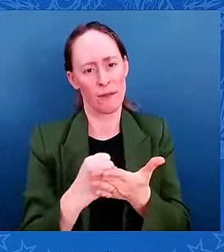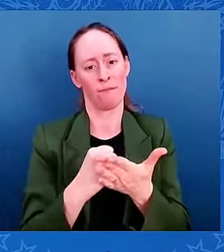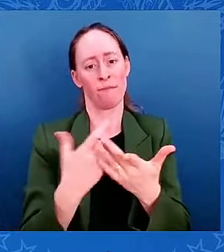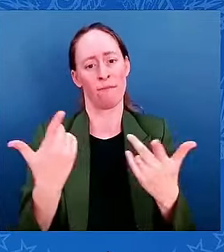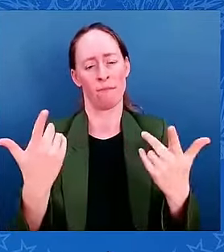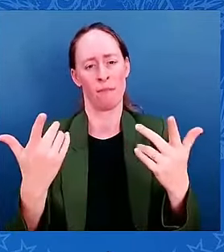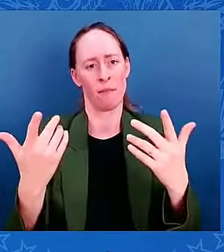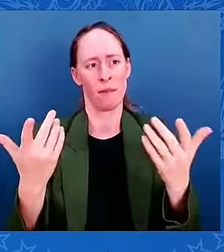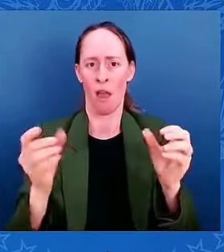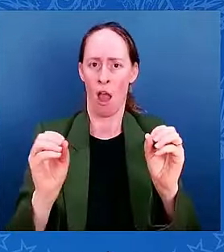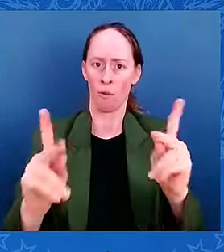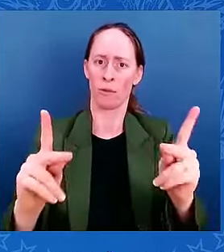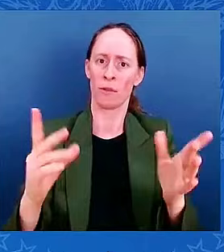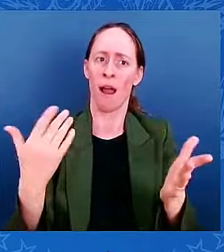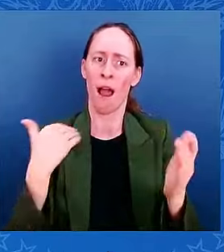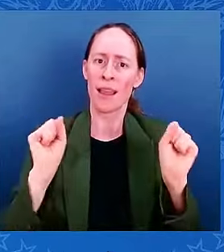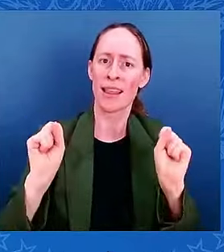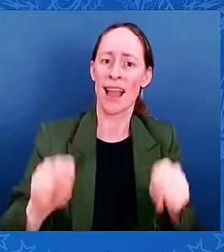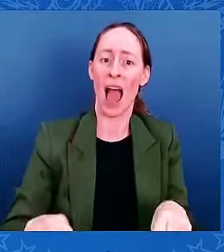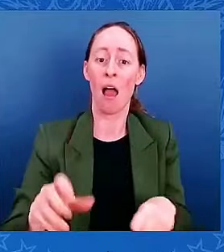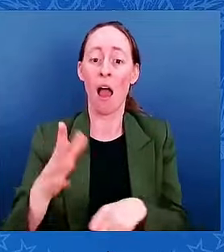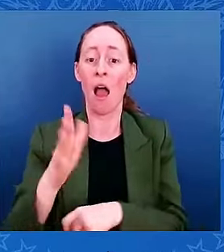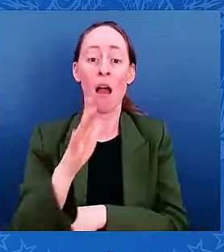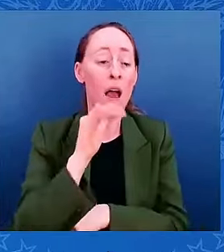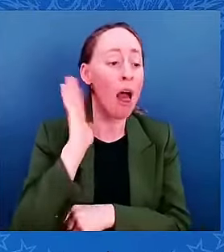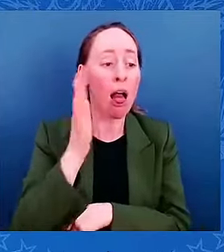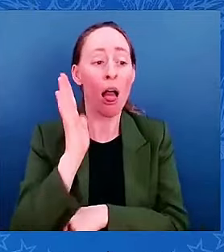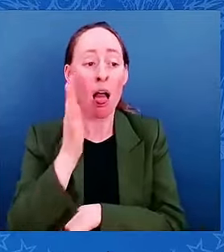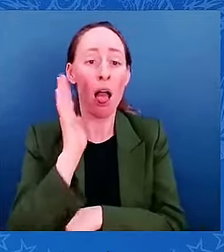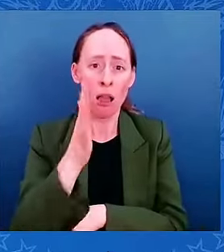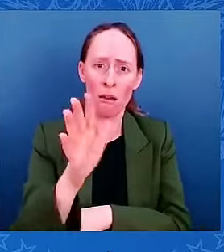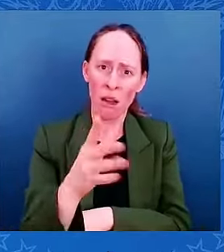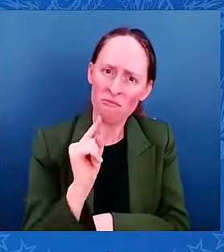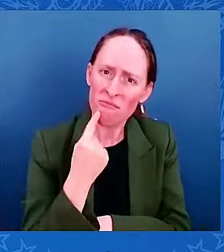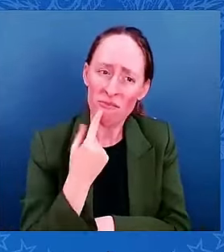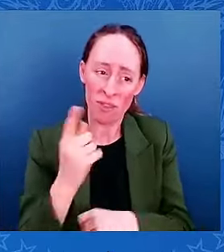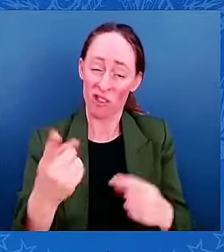a chance. Fighting chance.